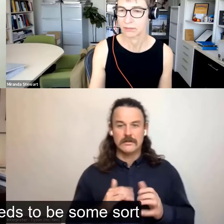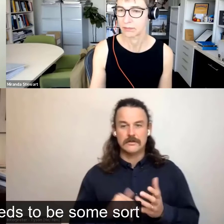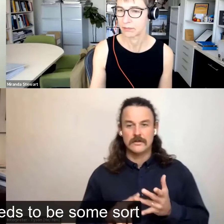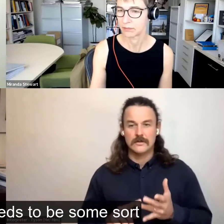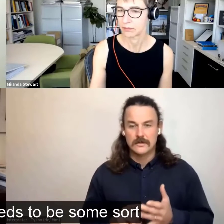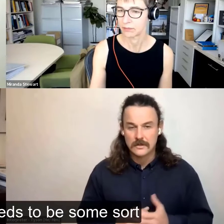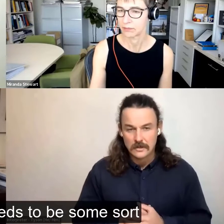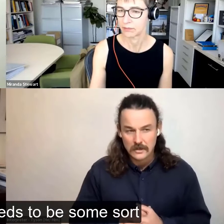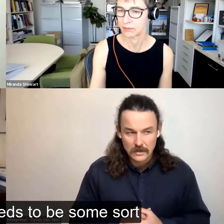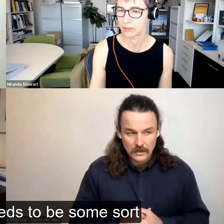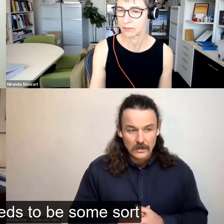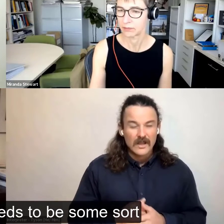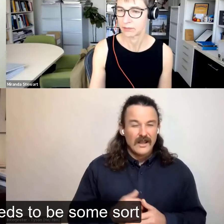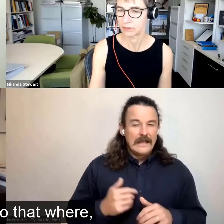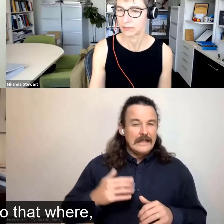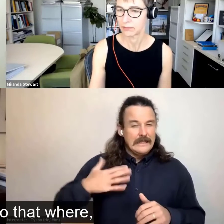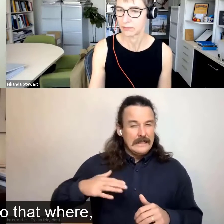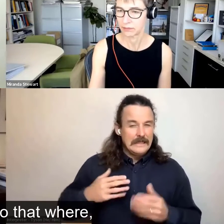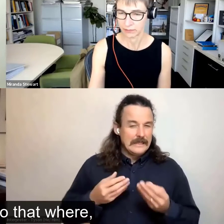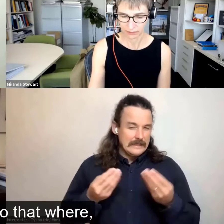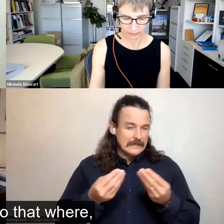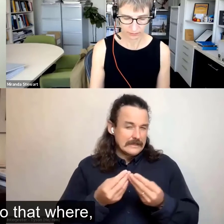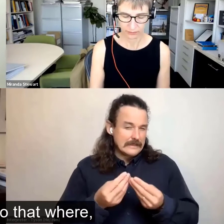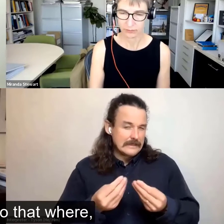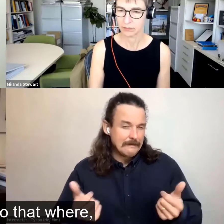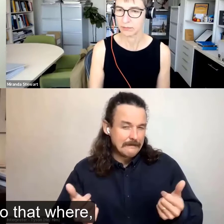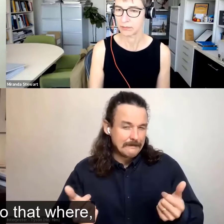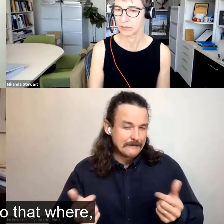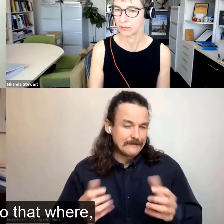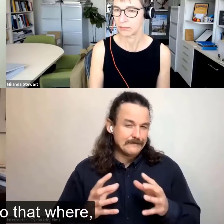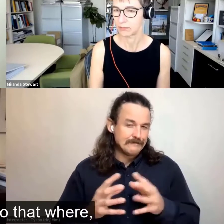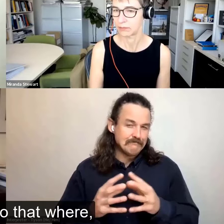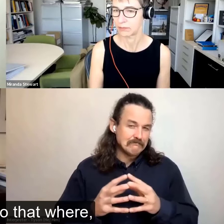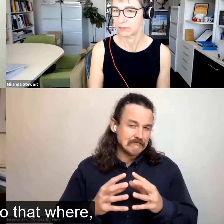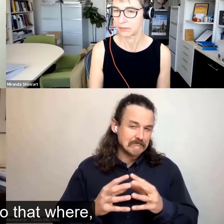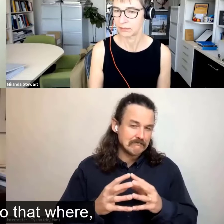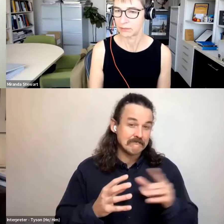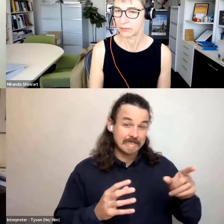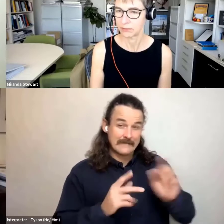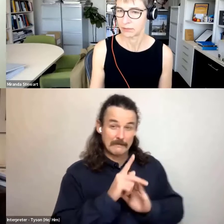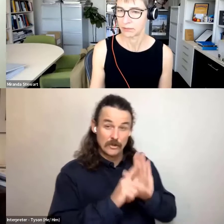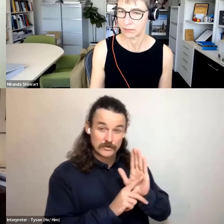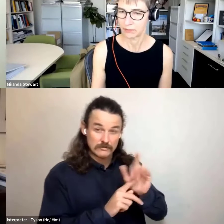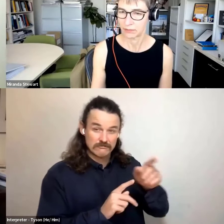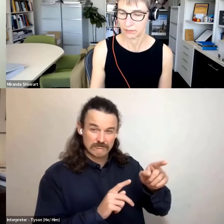there certainly needs to be some sort of change to that where,